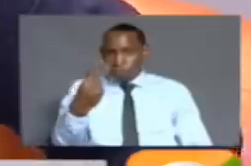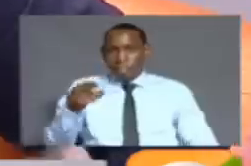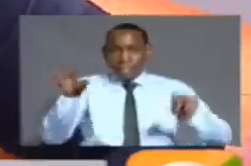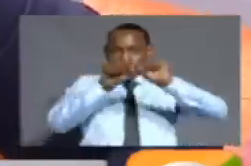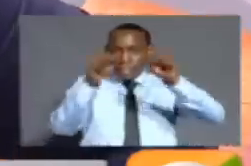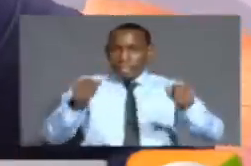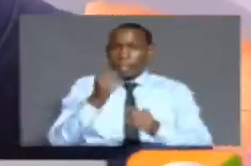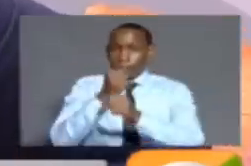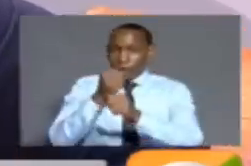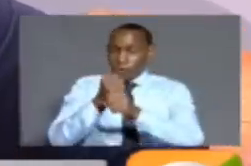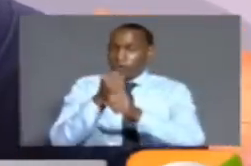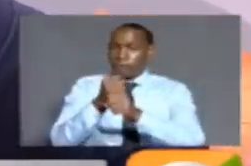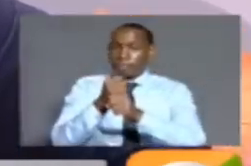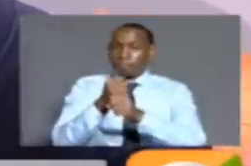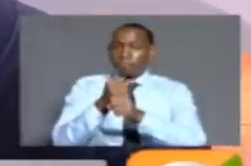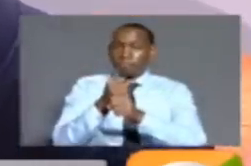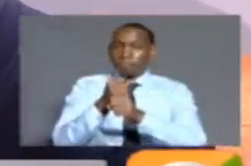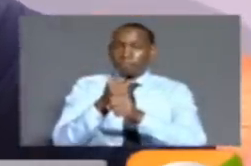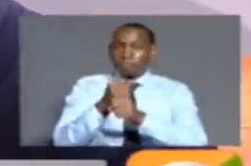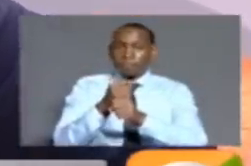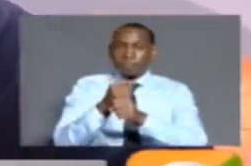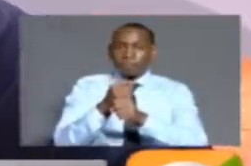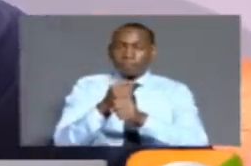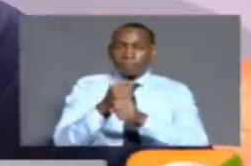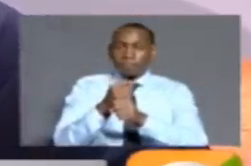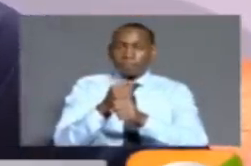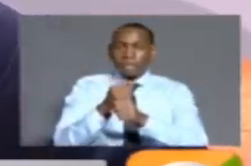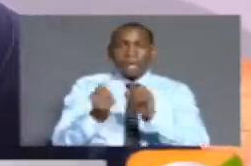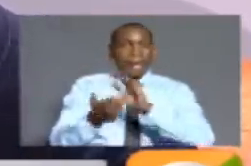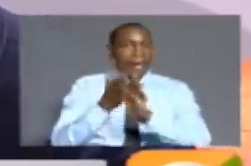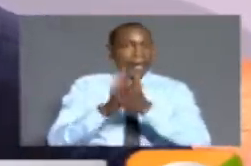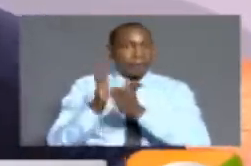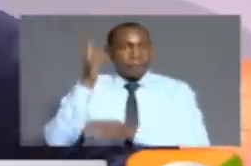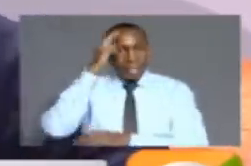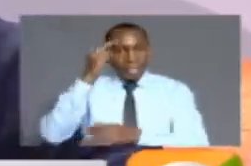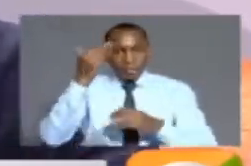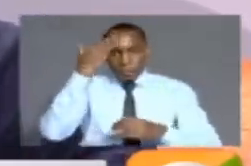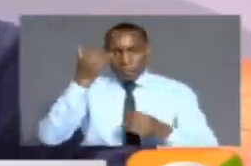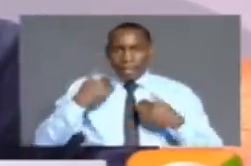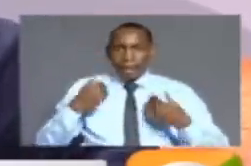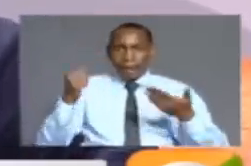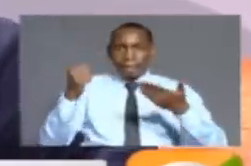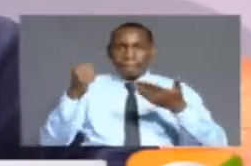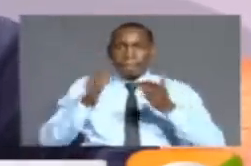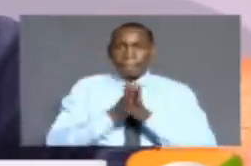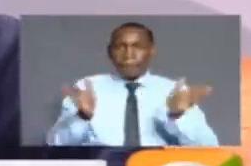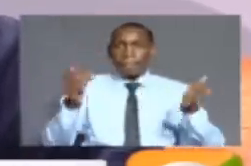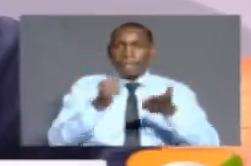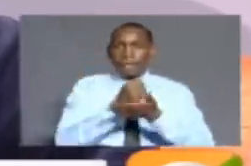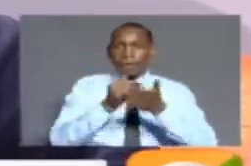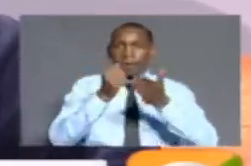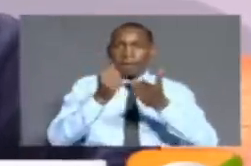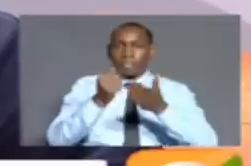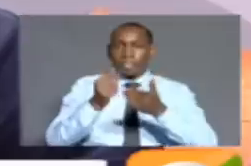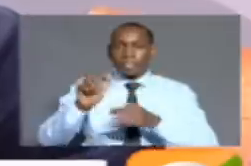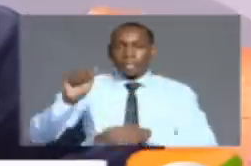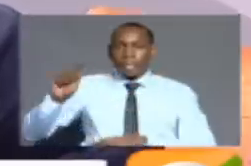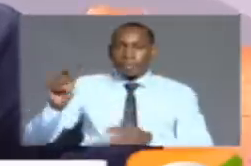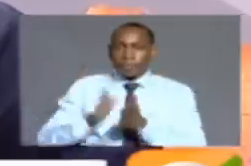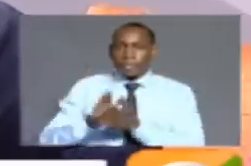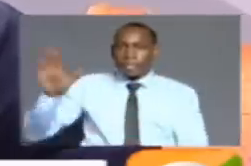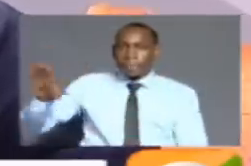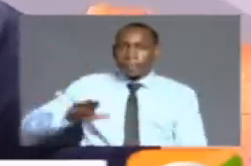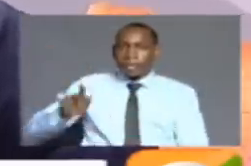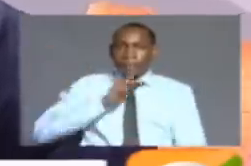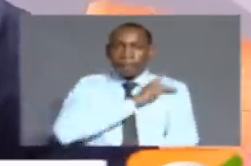systems work. Okay? Yeah. There's no reason as to why we have the Public Audit Act, which is very clear. We have the Parliamentary Powers and